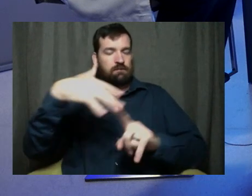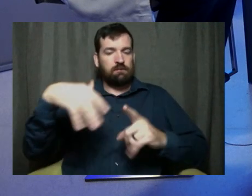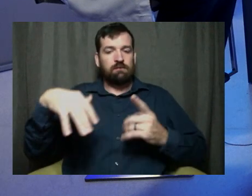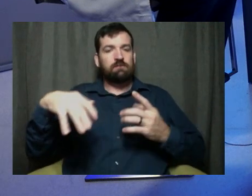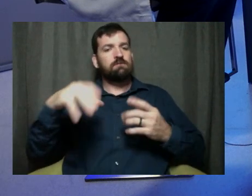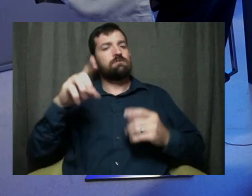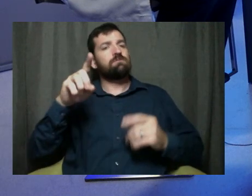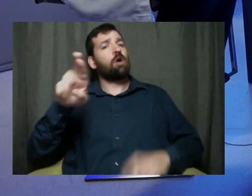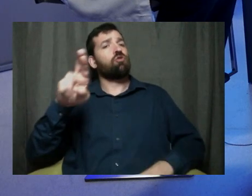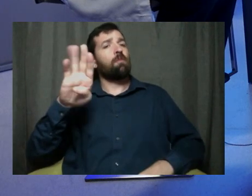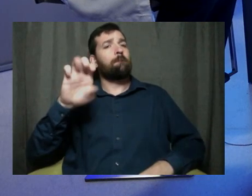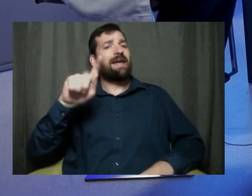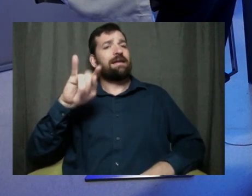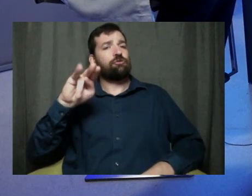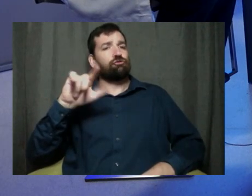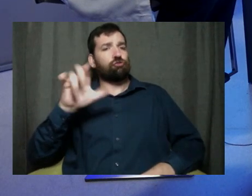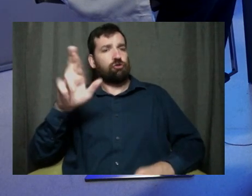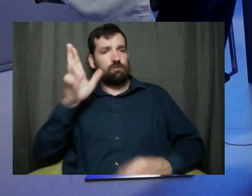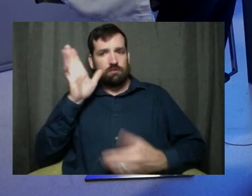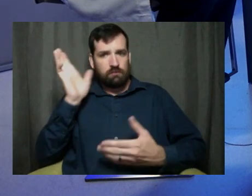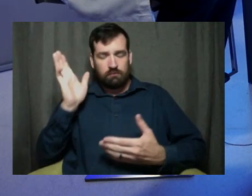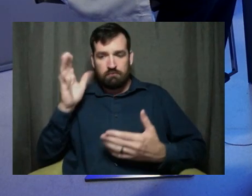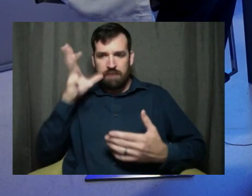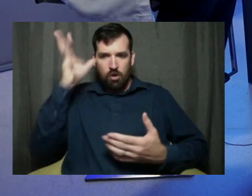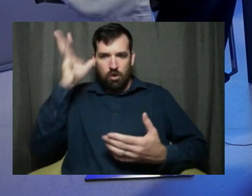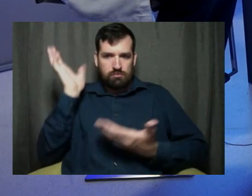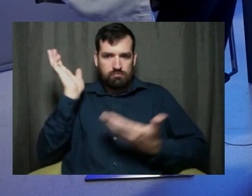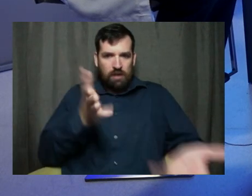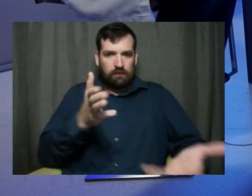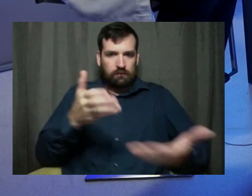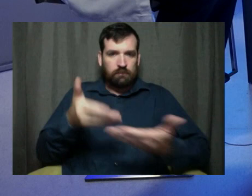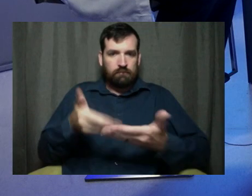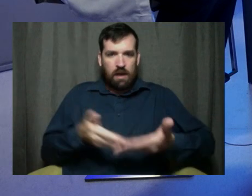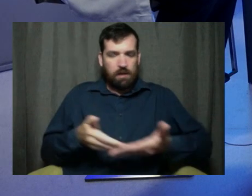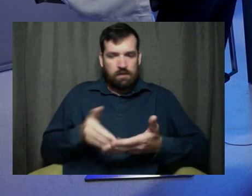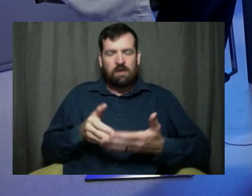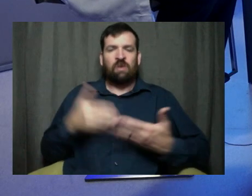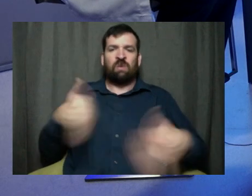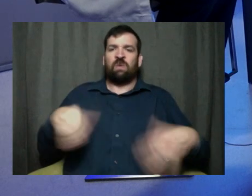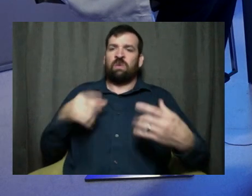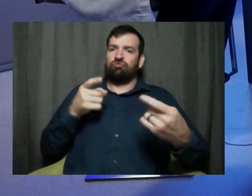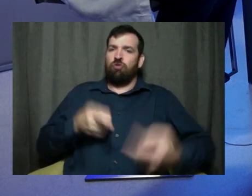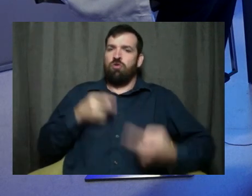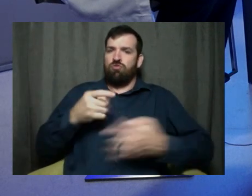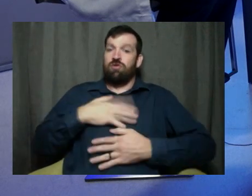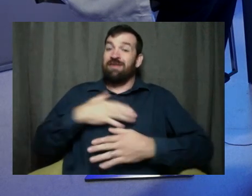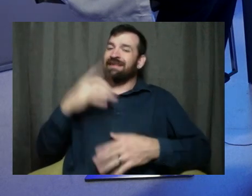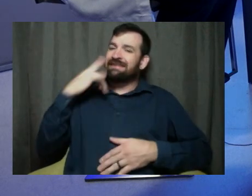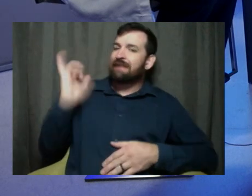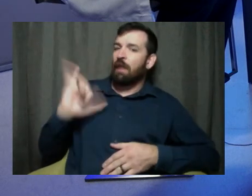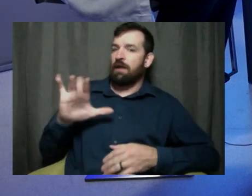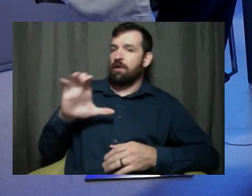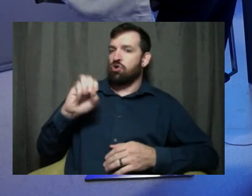a parent brings in their child and they do have that trouble breathing, that also sounds a lot like COVID. So are you